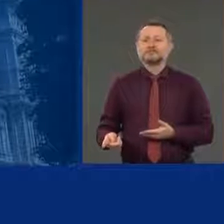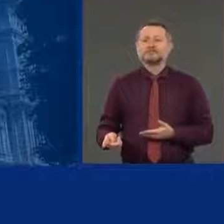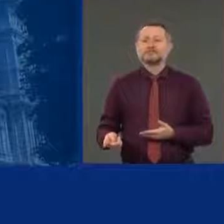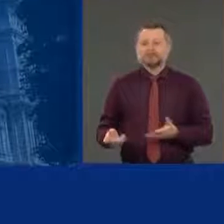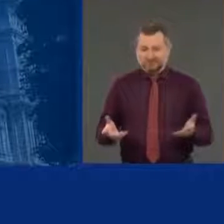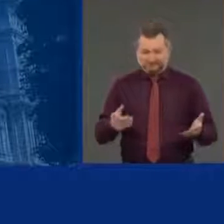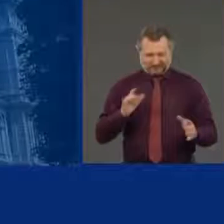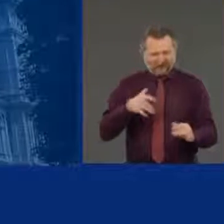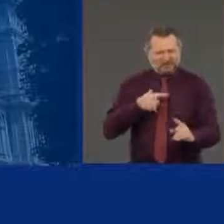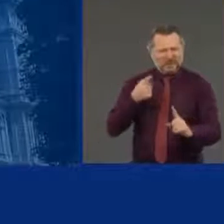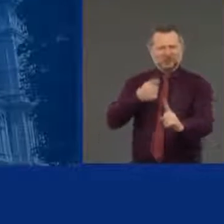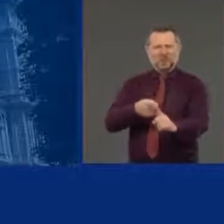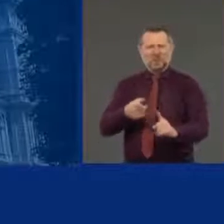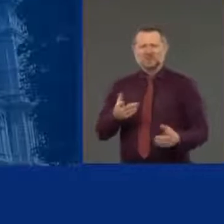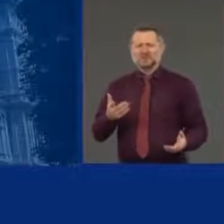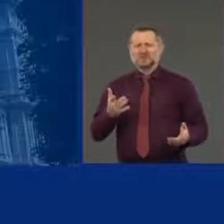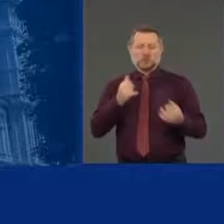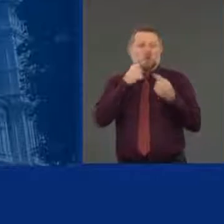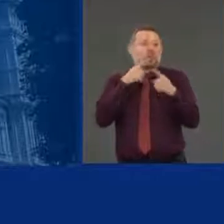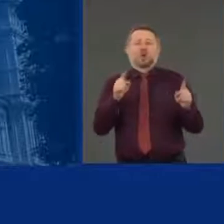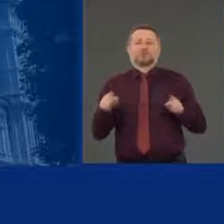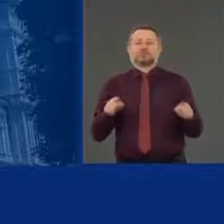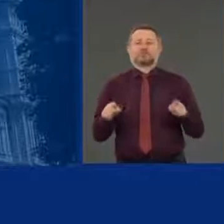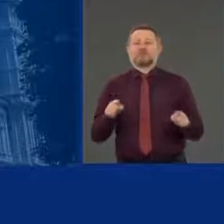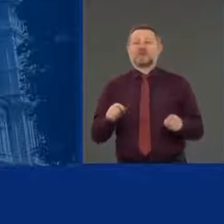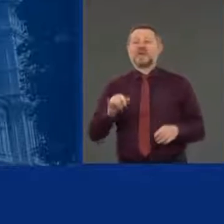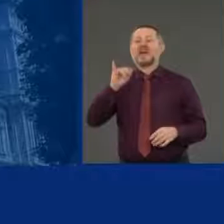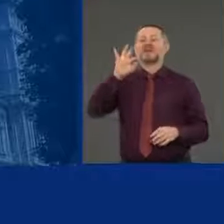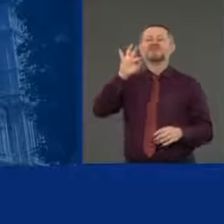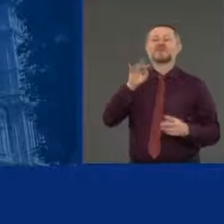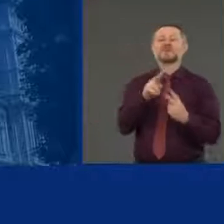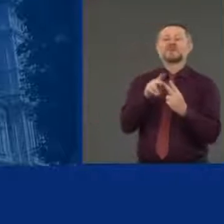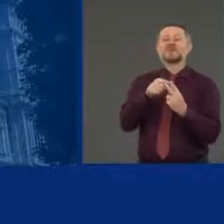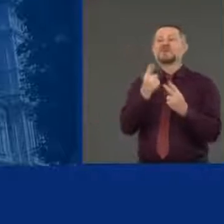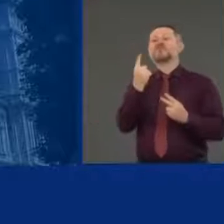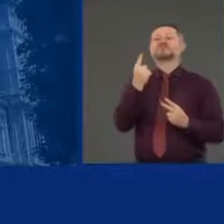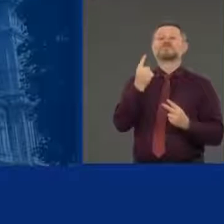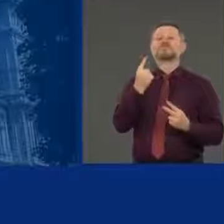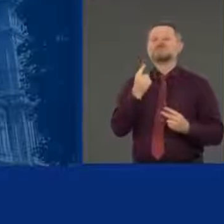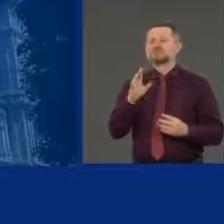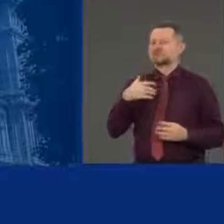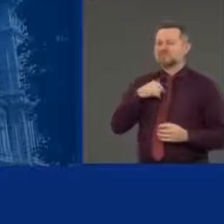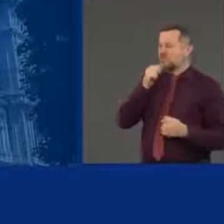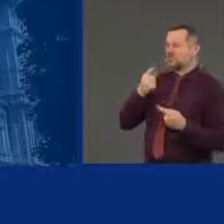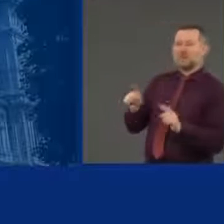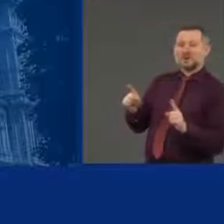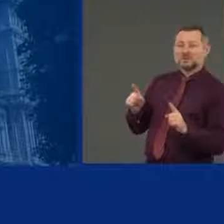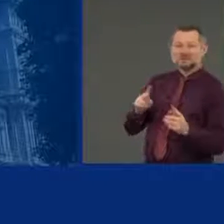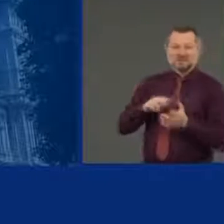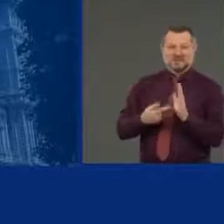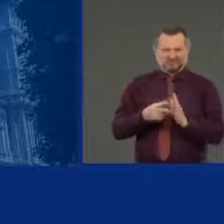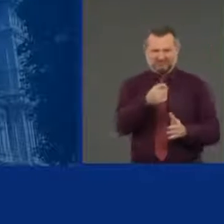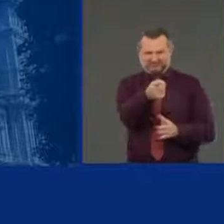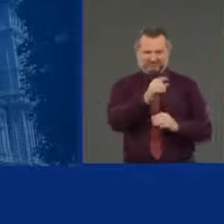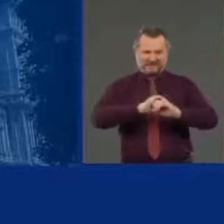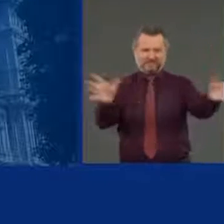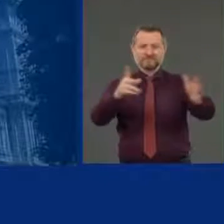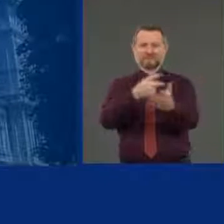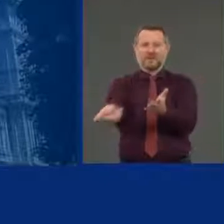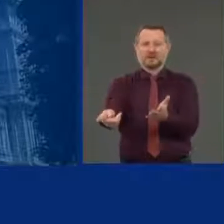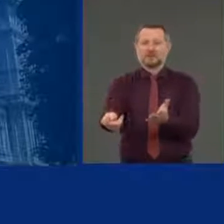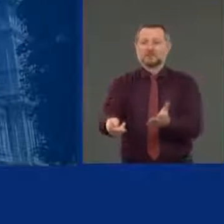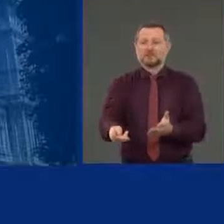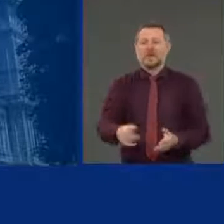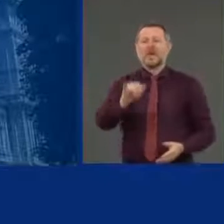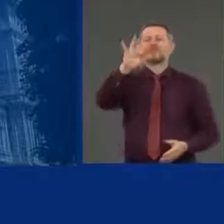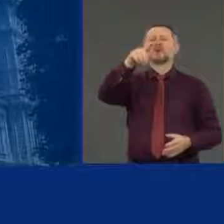working. When one party says it doesn't work, it doesn't work. It doesn't help to say, well, I don't know why